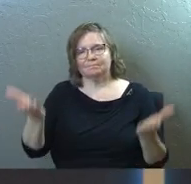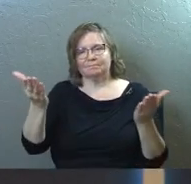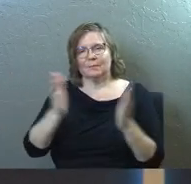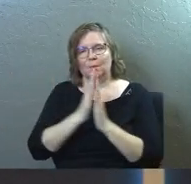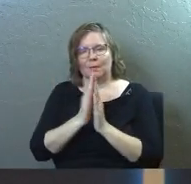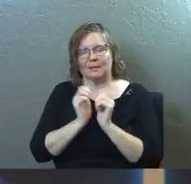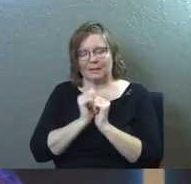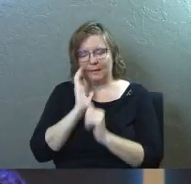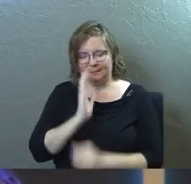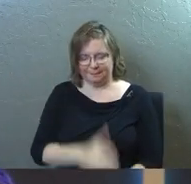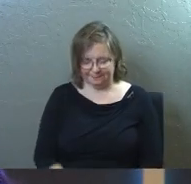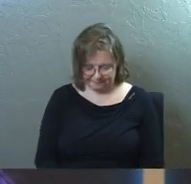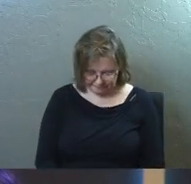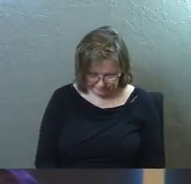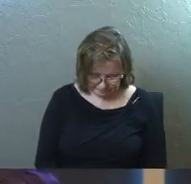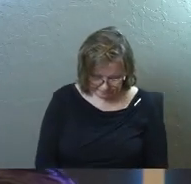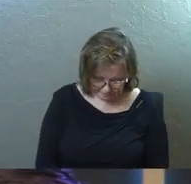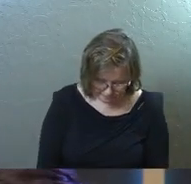stand up? We're going to pray together.